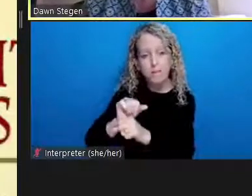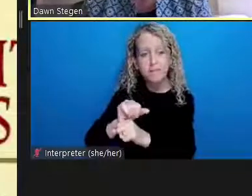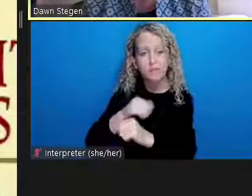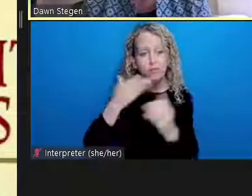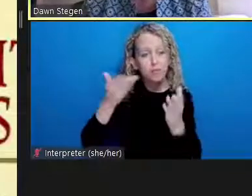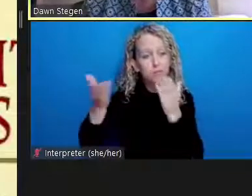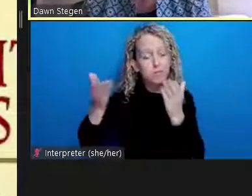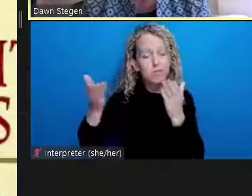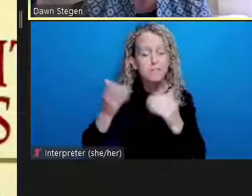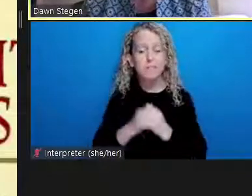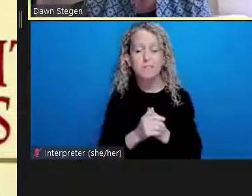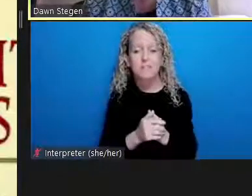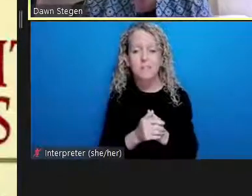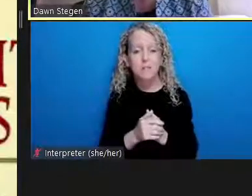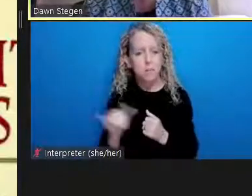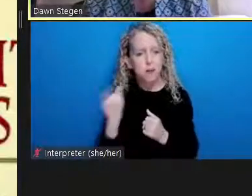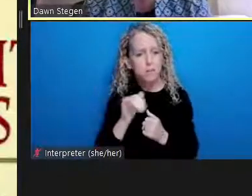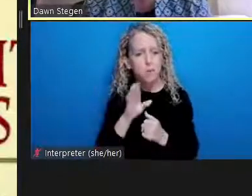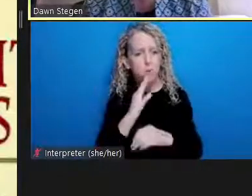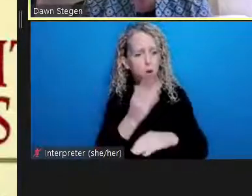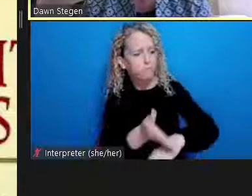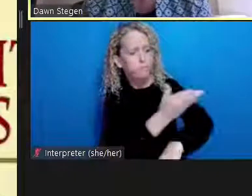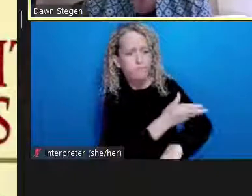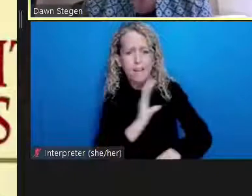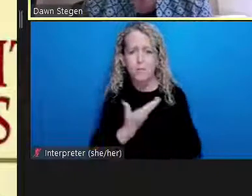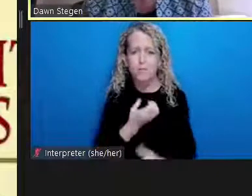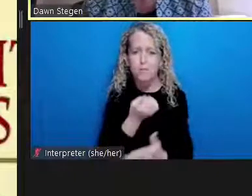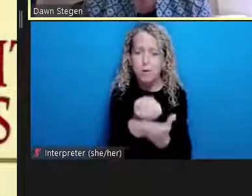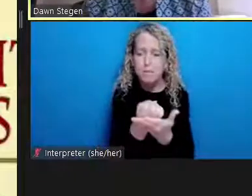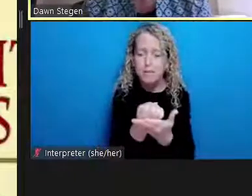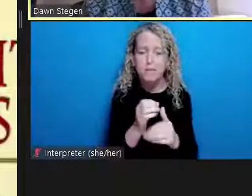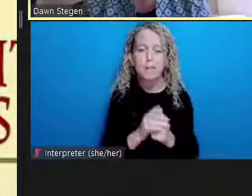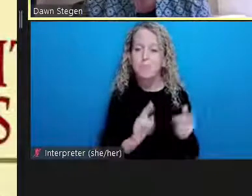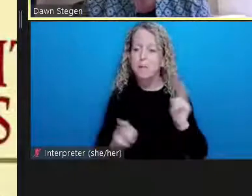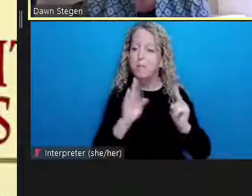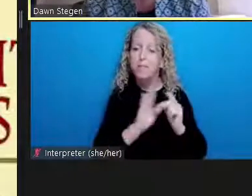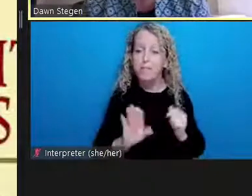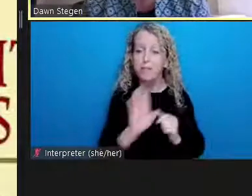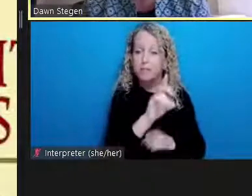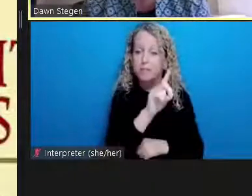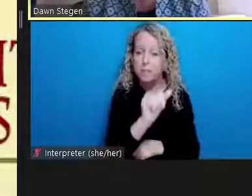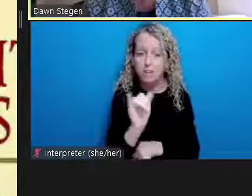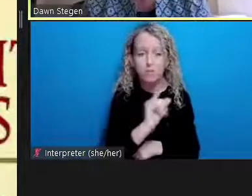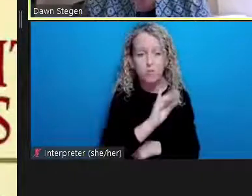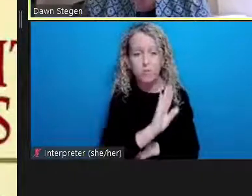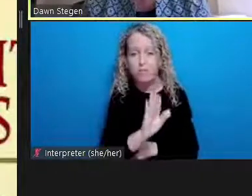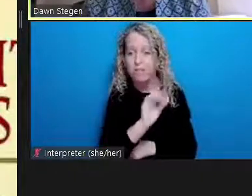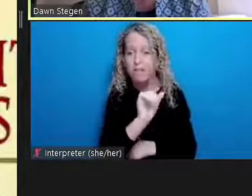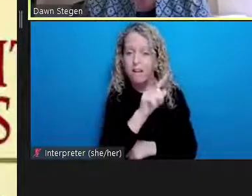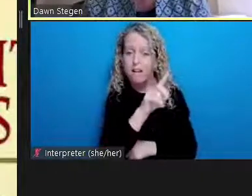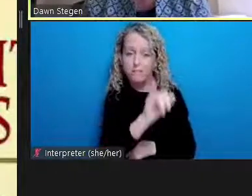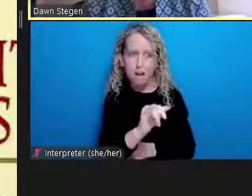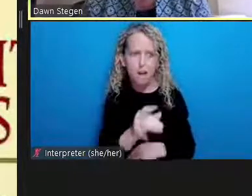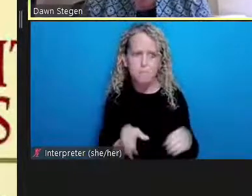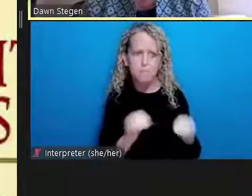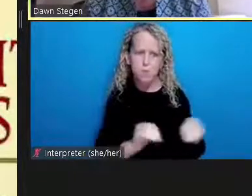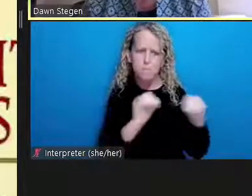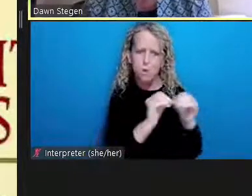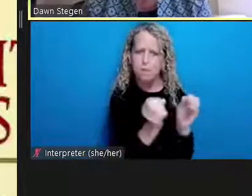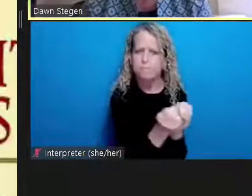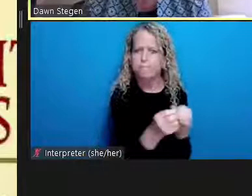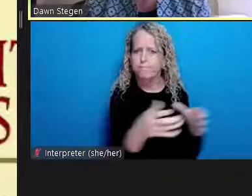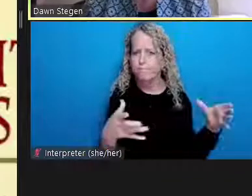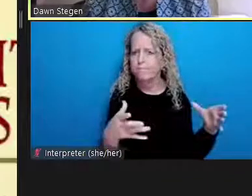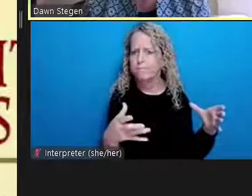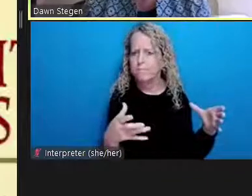it enriches our economy. Persons with disabilities and their allies are a growing consumer market that businesses